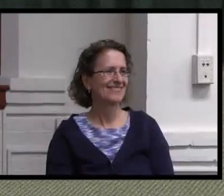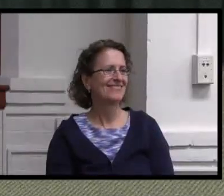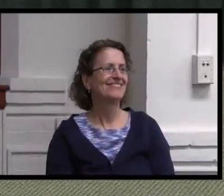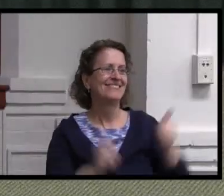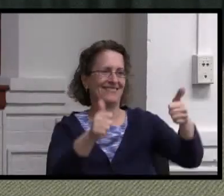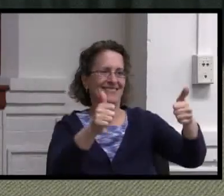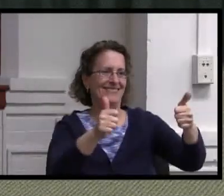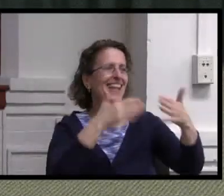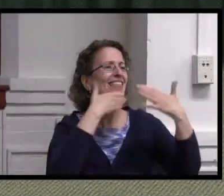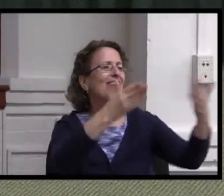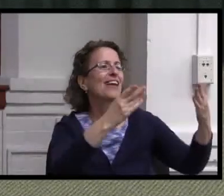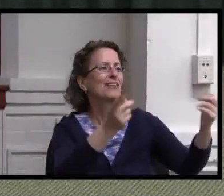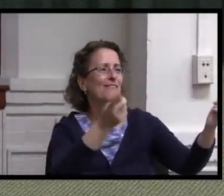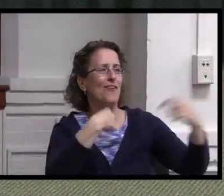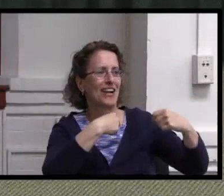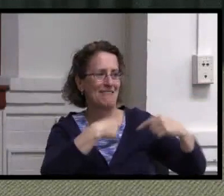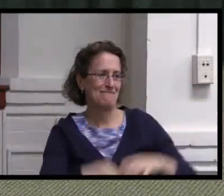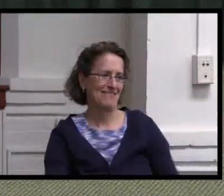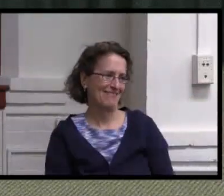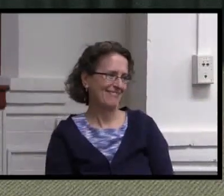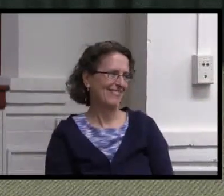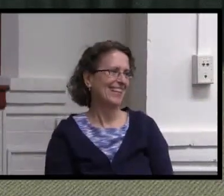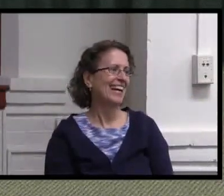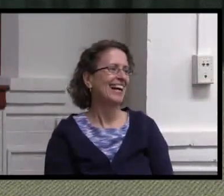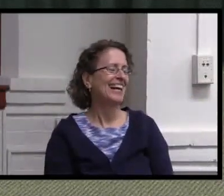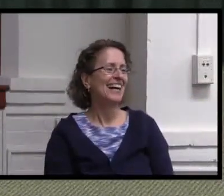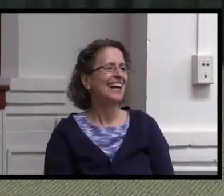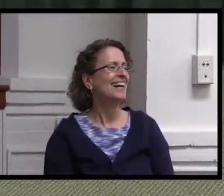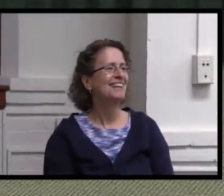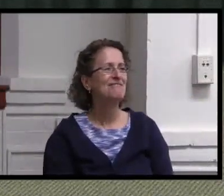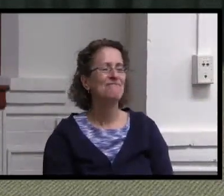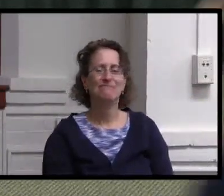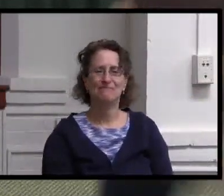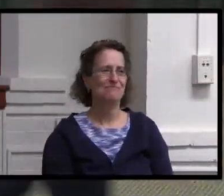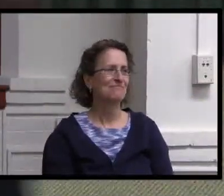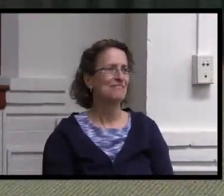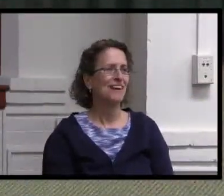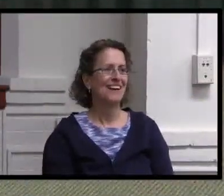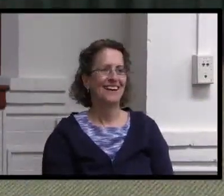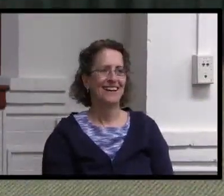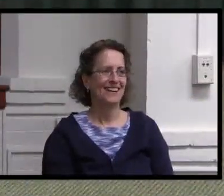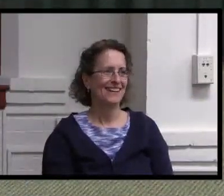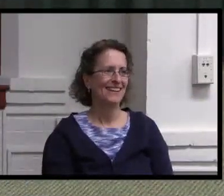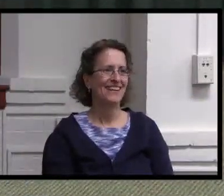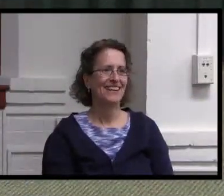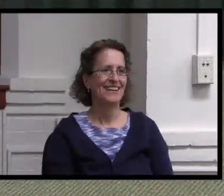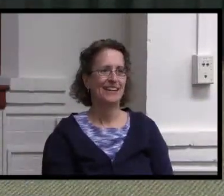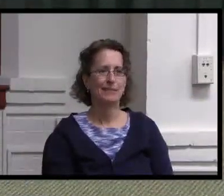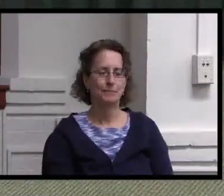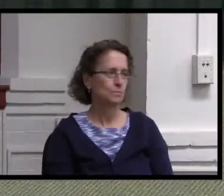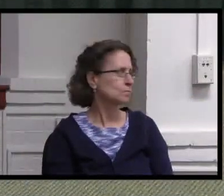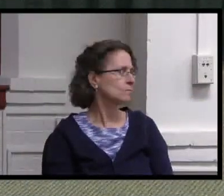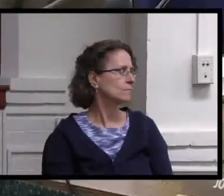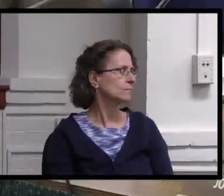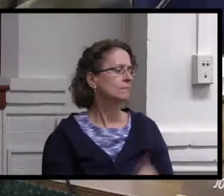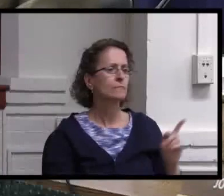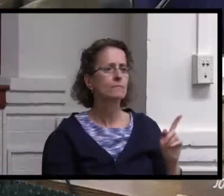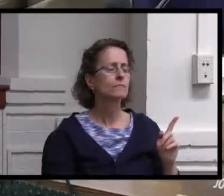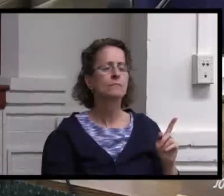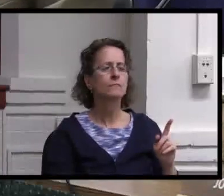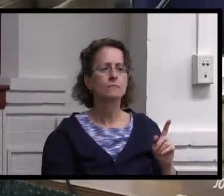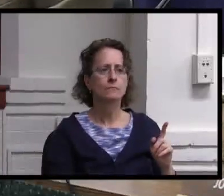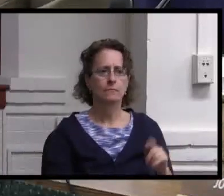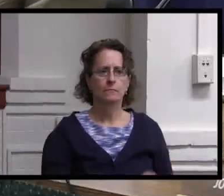Hey, you too. Thanks for coming. Do we have See, to take any know. Action, or do we? Actually, not? You don't. In the absence okay. of granting